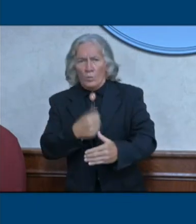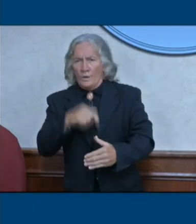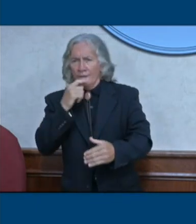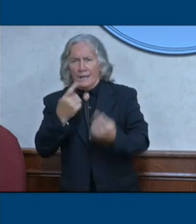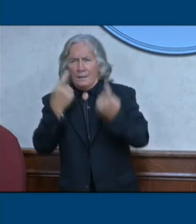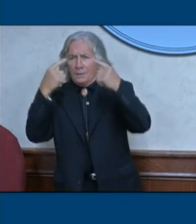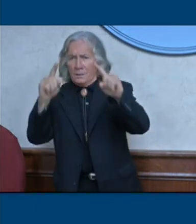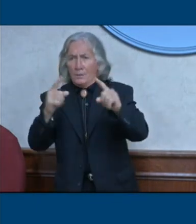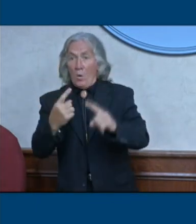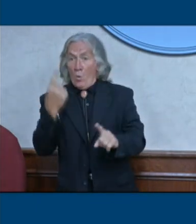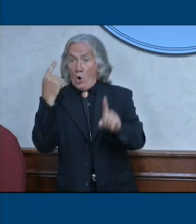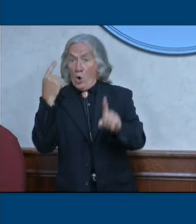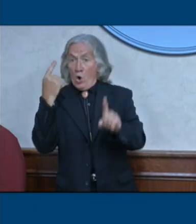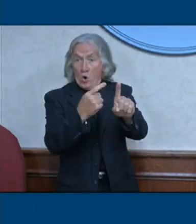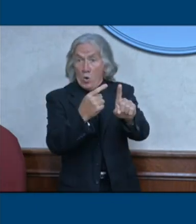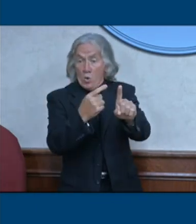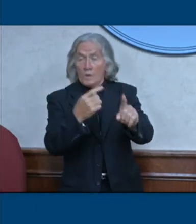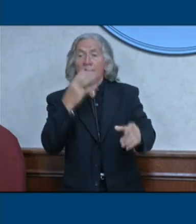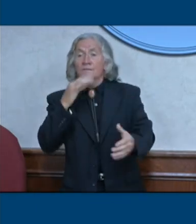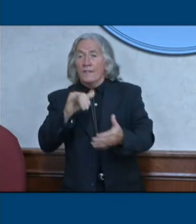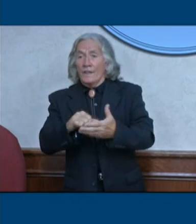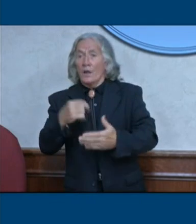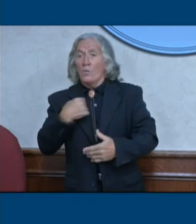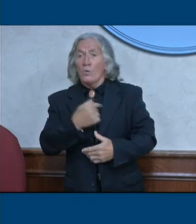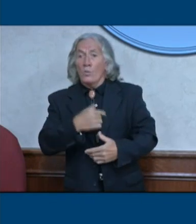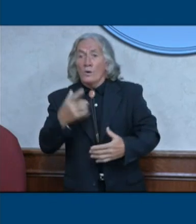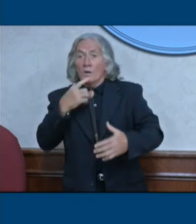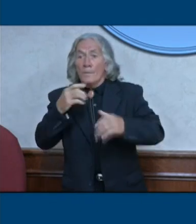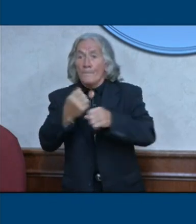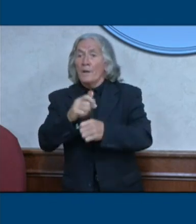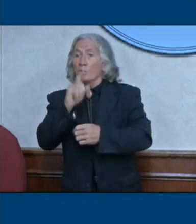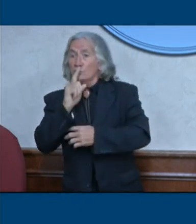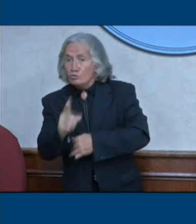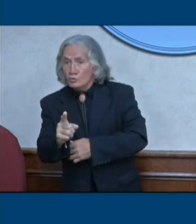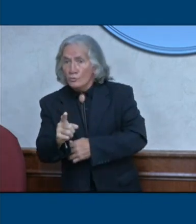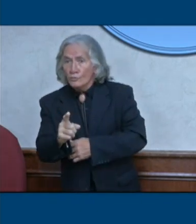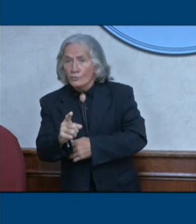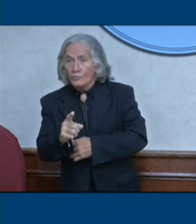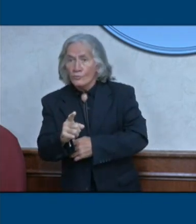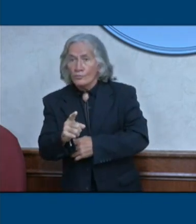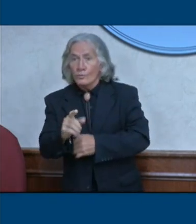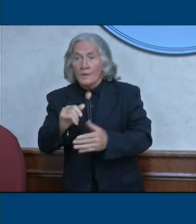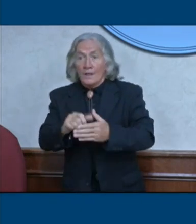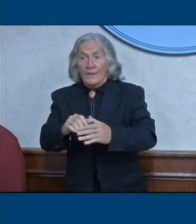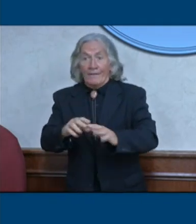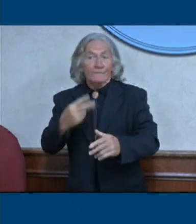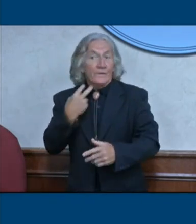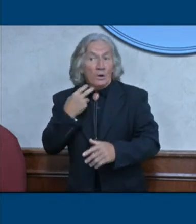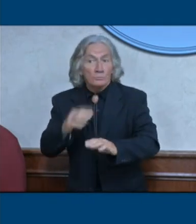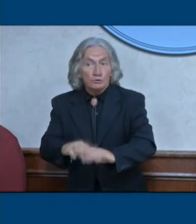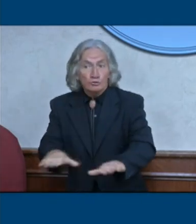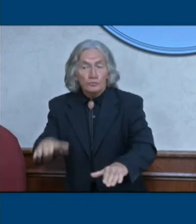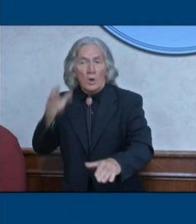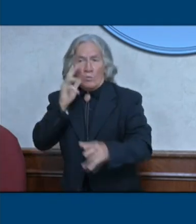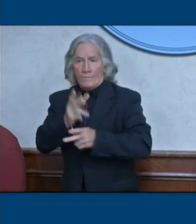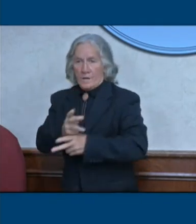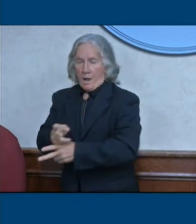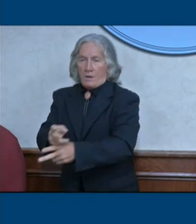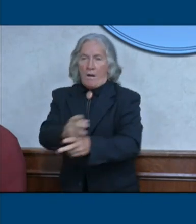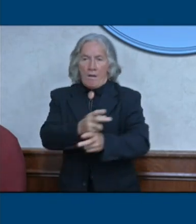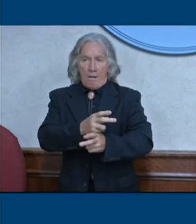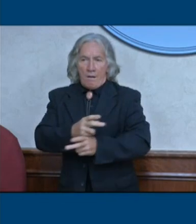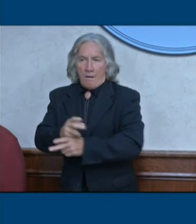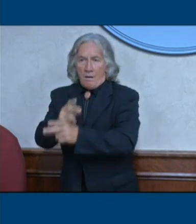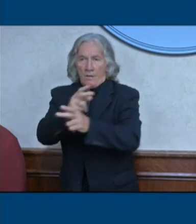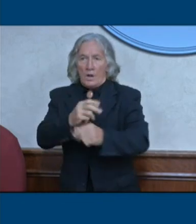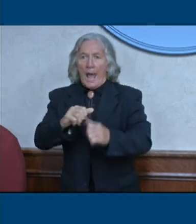But one goal that we do have as a state, and that is to make sure that our vulnerable children will be taken care